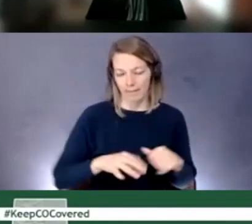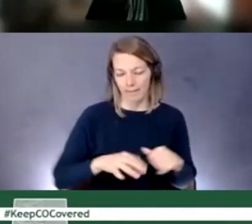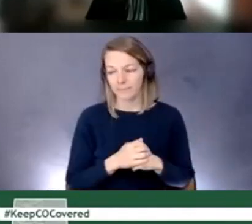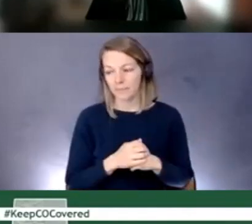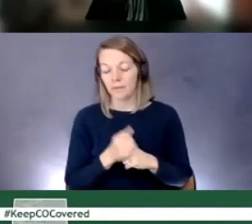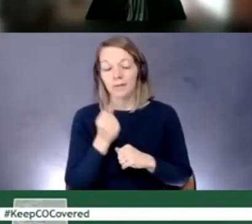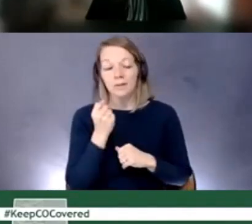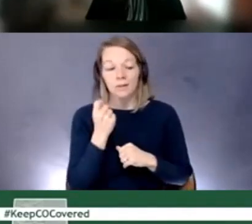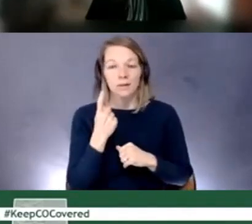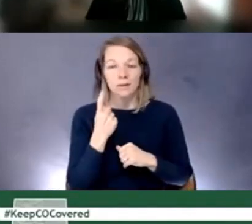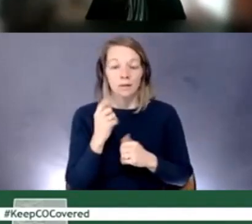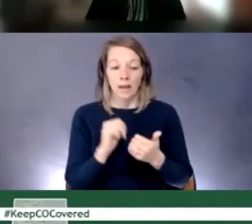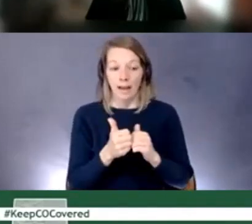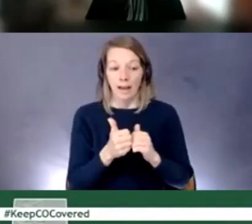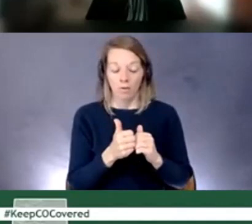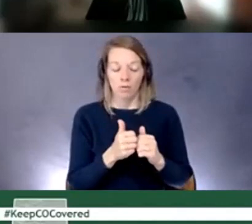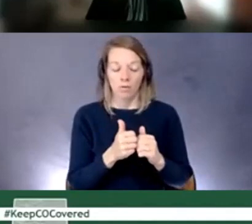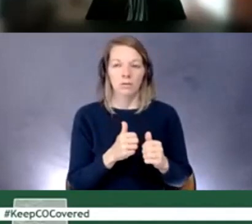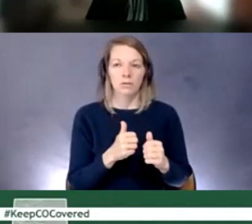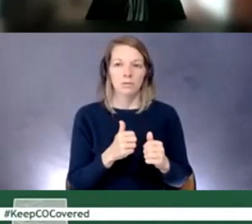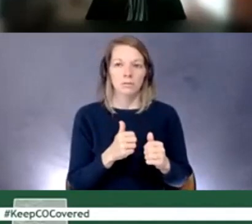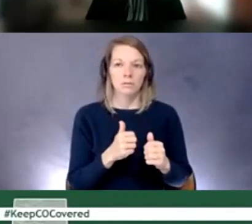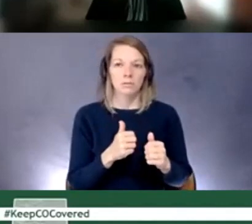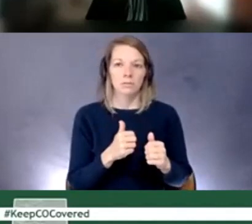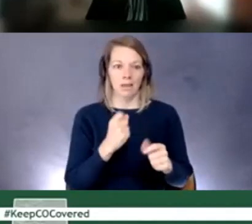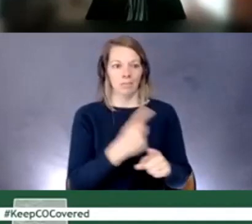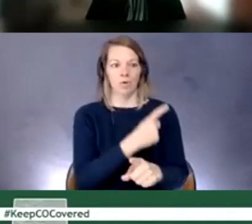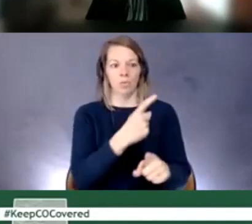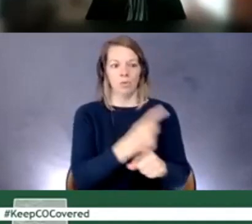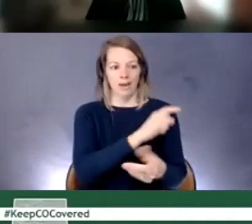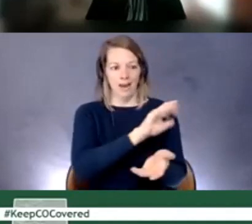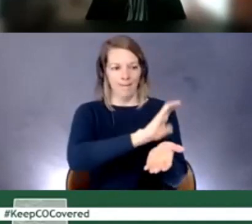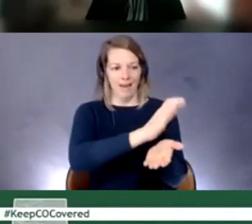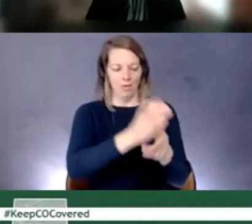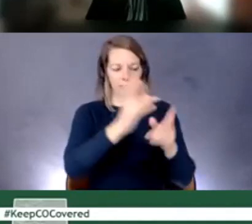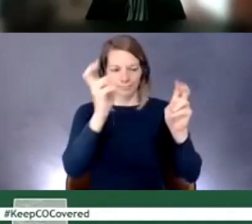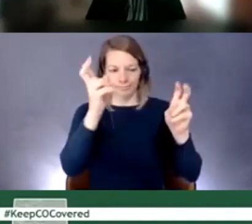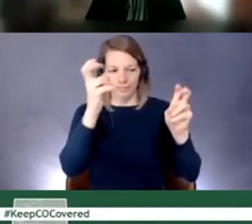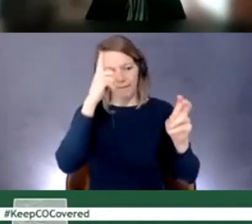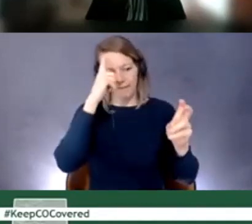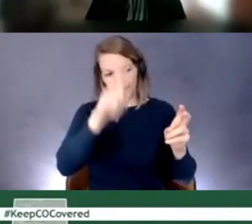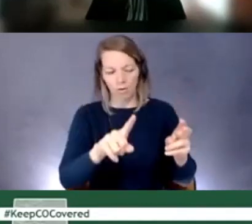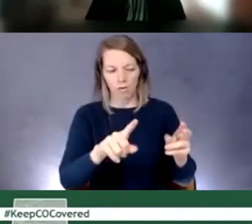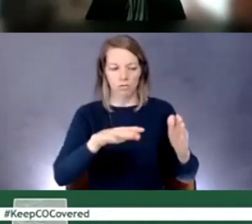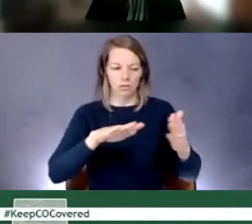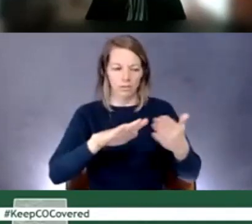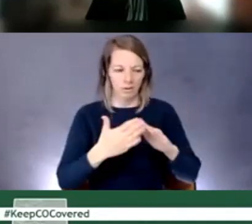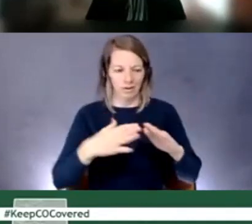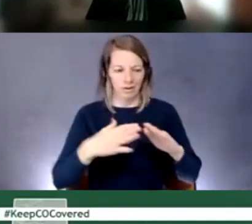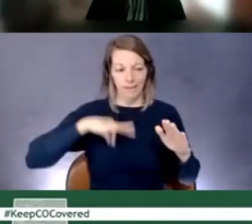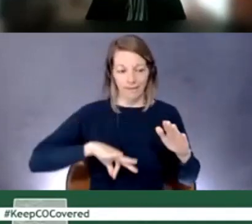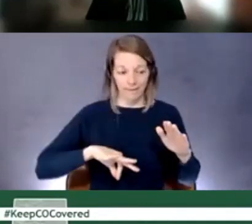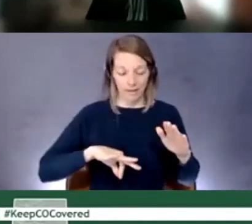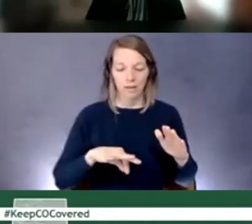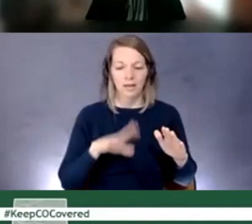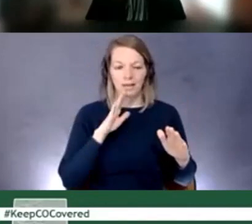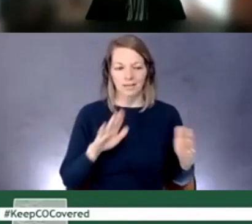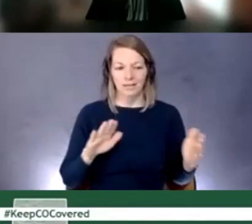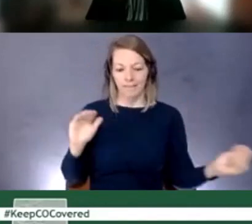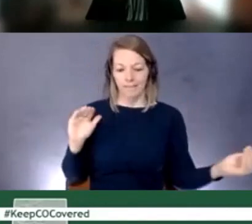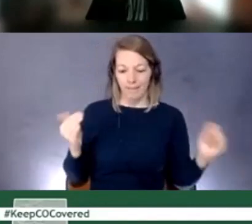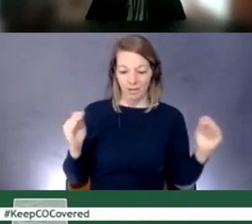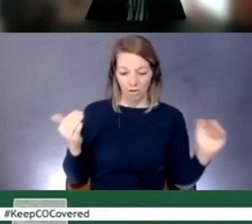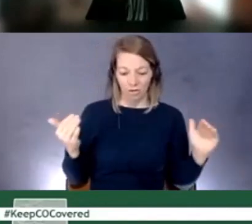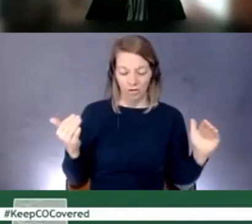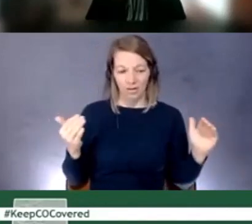one of the ways that oftentimes the appropriate amount, so to speak, of community benefit is measured against the value of that